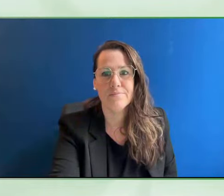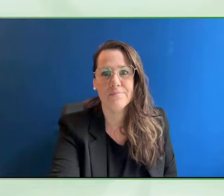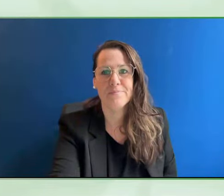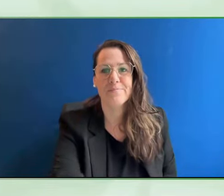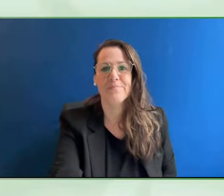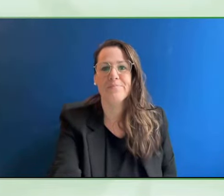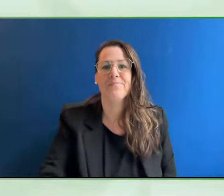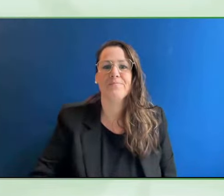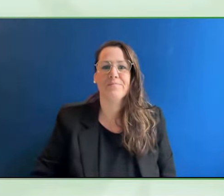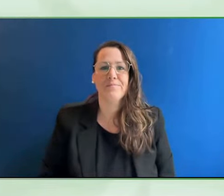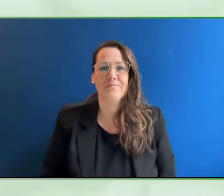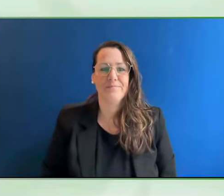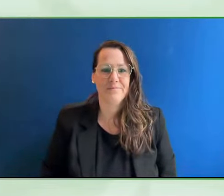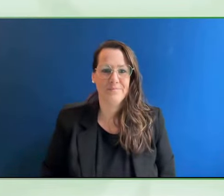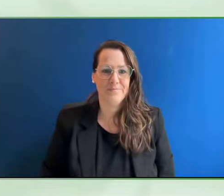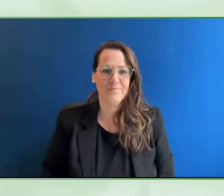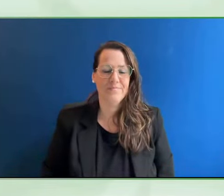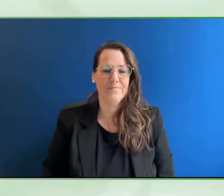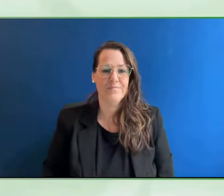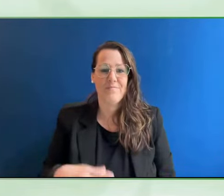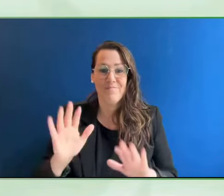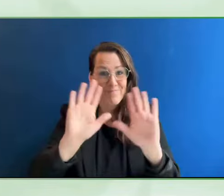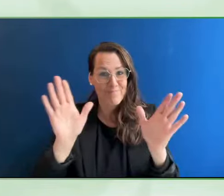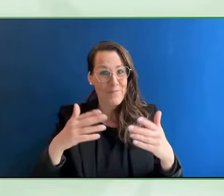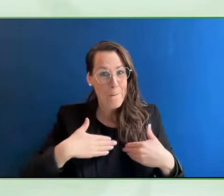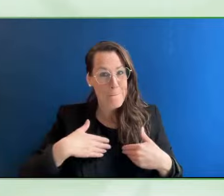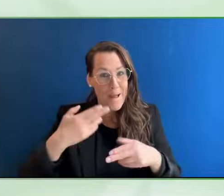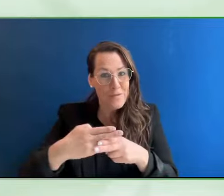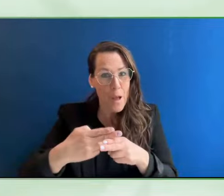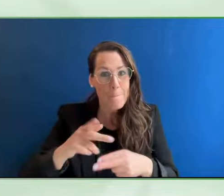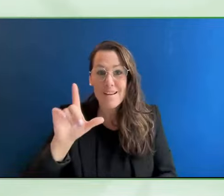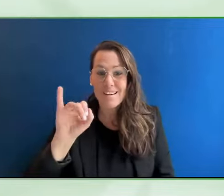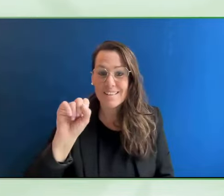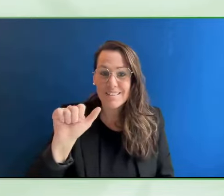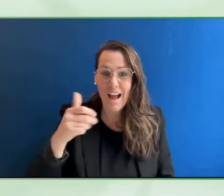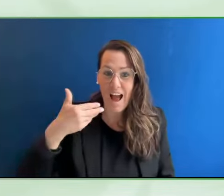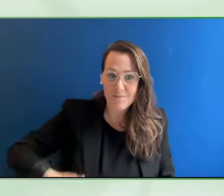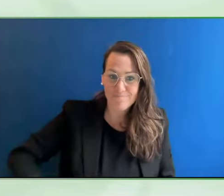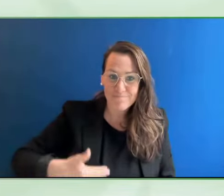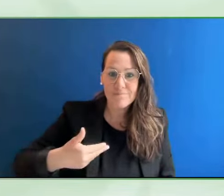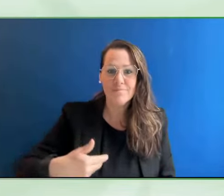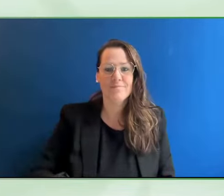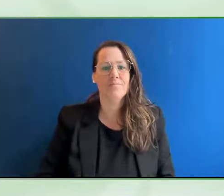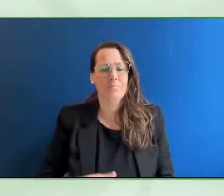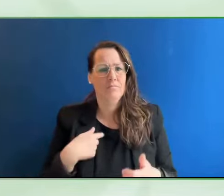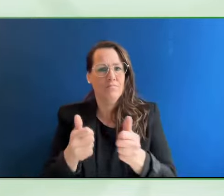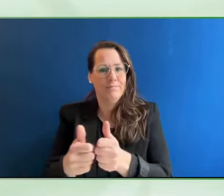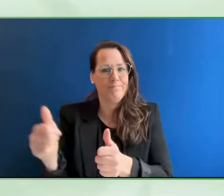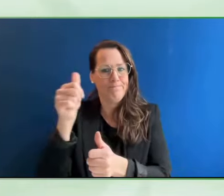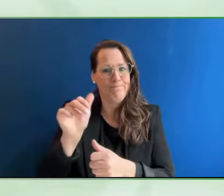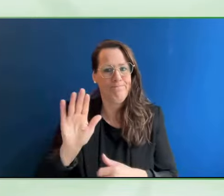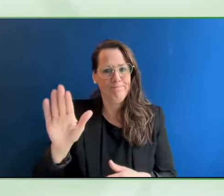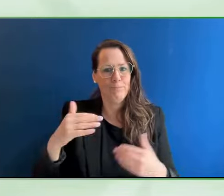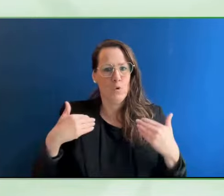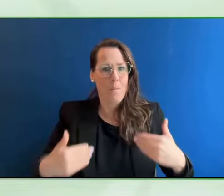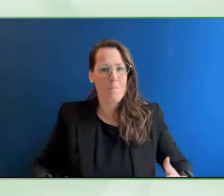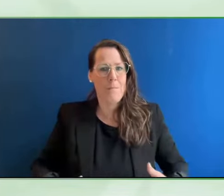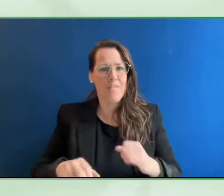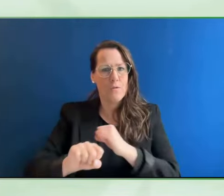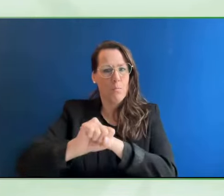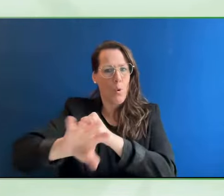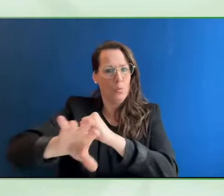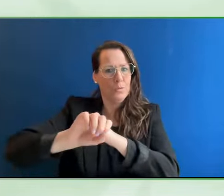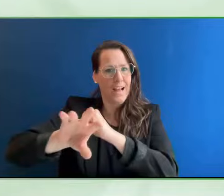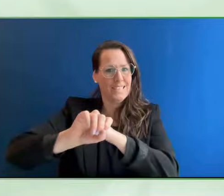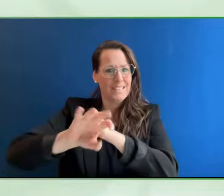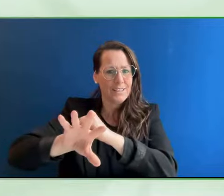Hi, my name is Lisa Zuckerstetter and I'm the head of humanitarian broadcasting of ORF, and I and my colleague